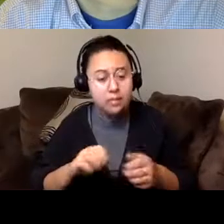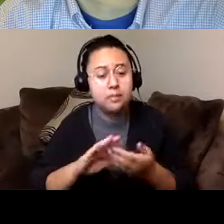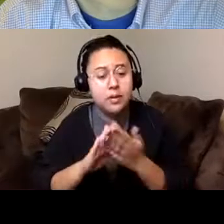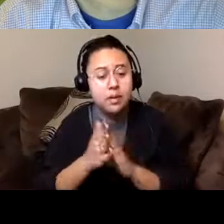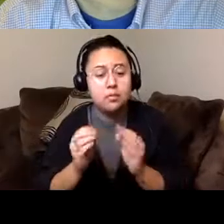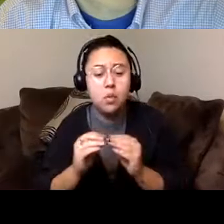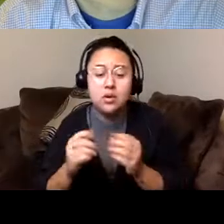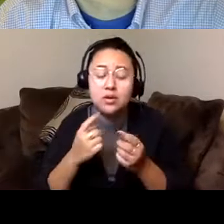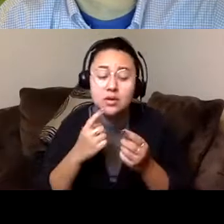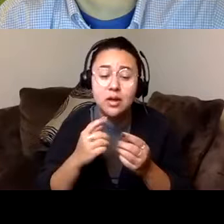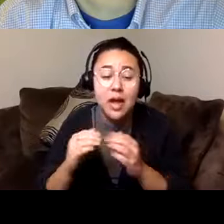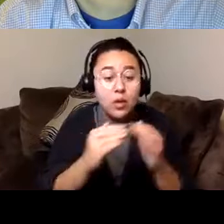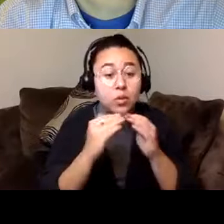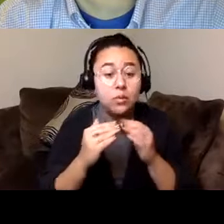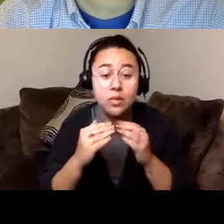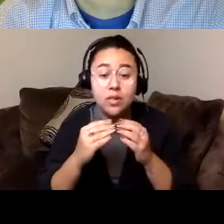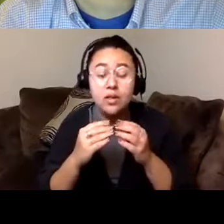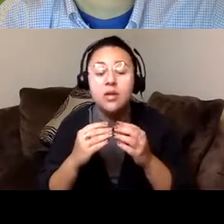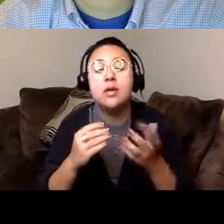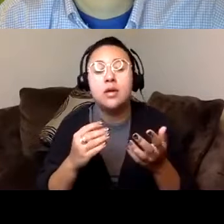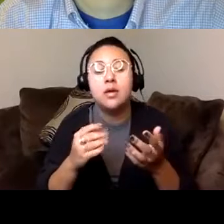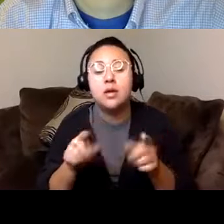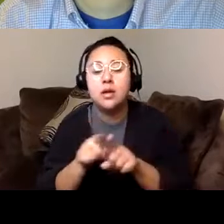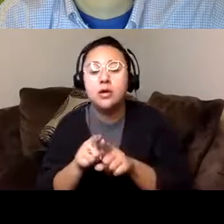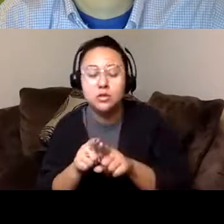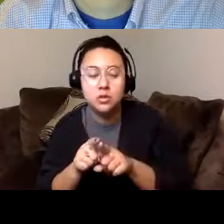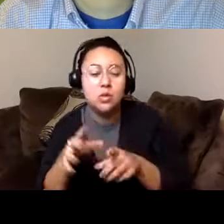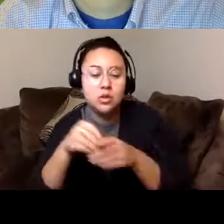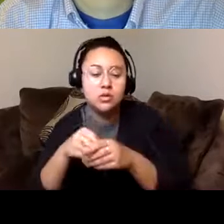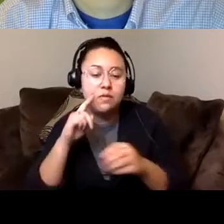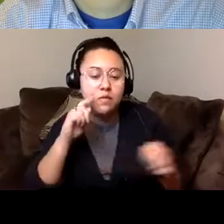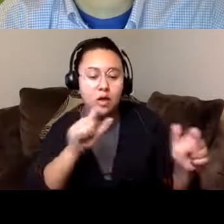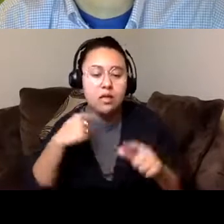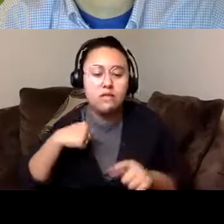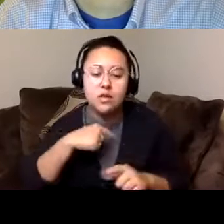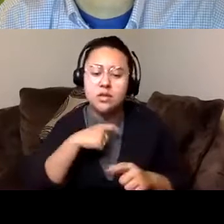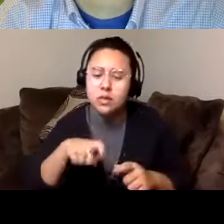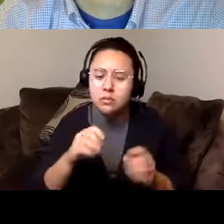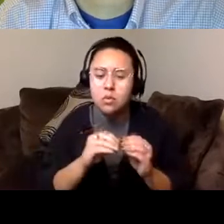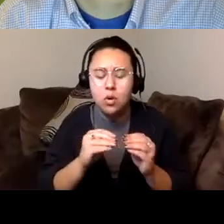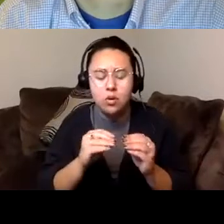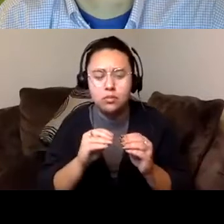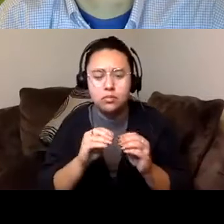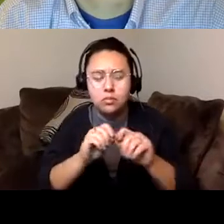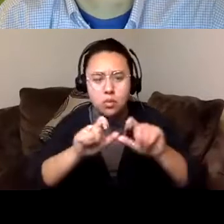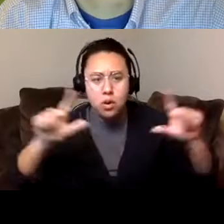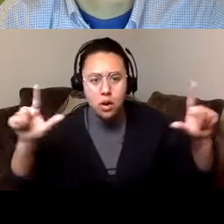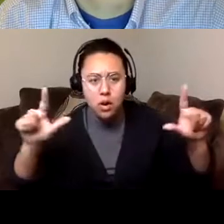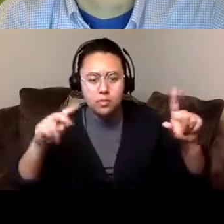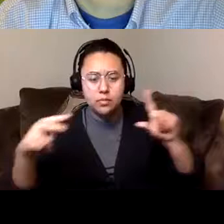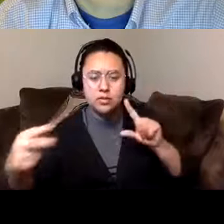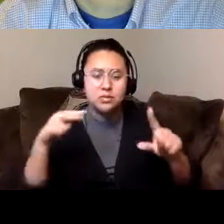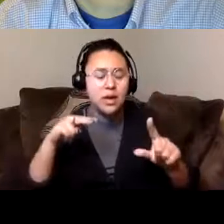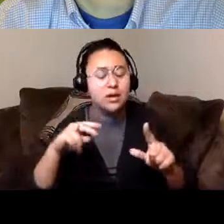us if we can view micromobility through a broader lens and think about the needs of people, not